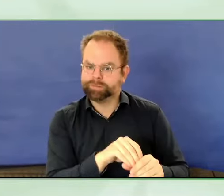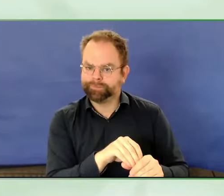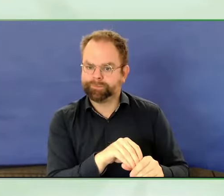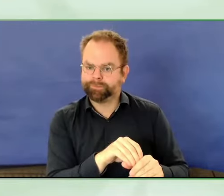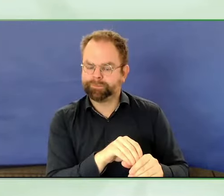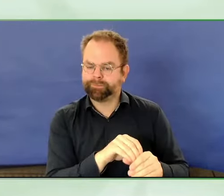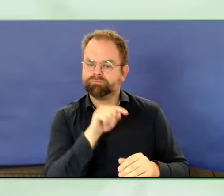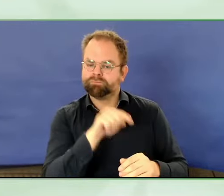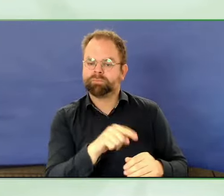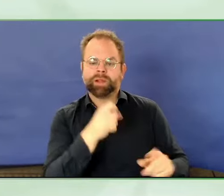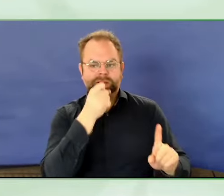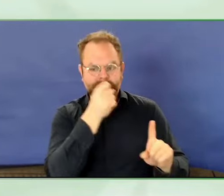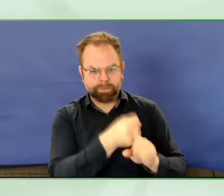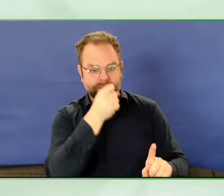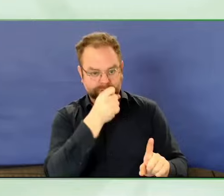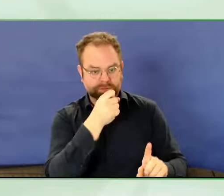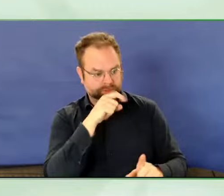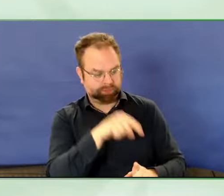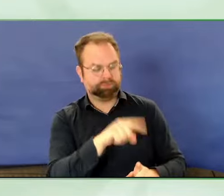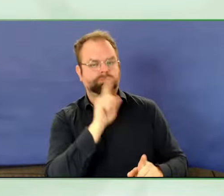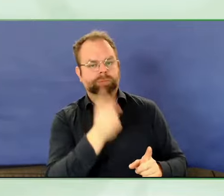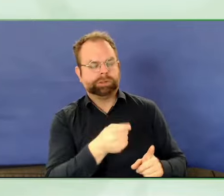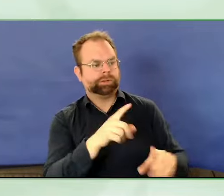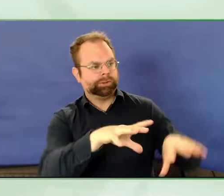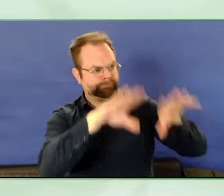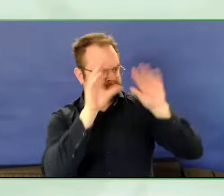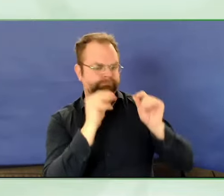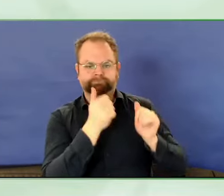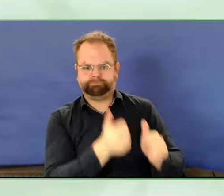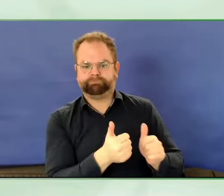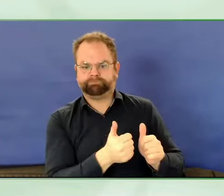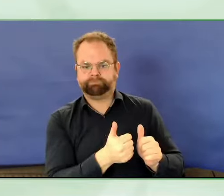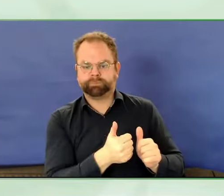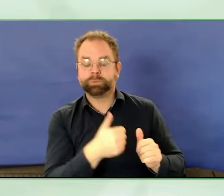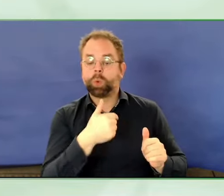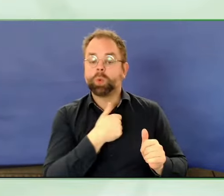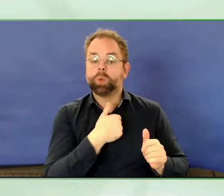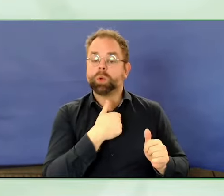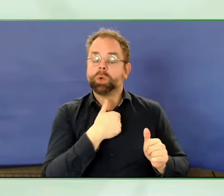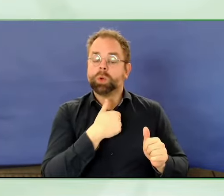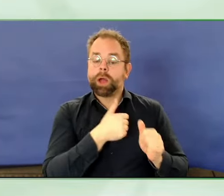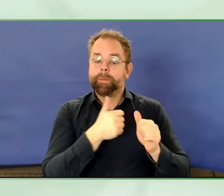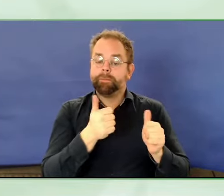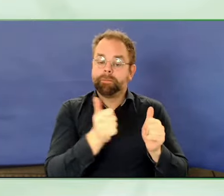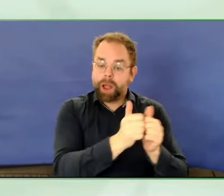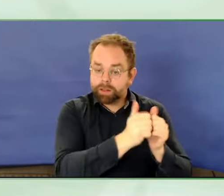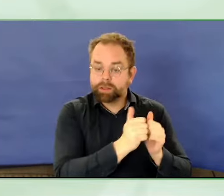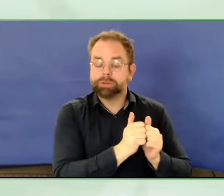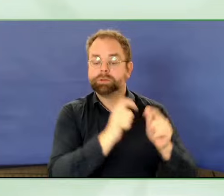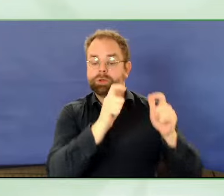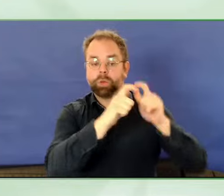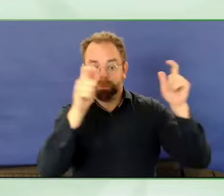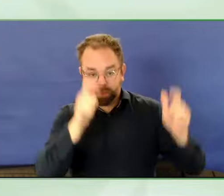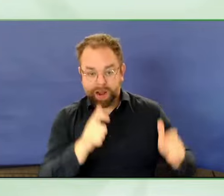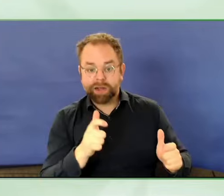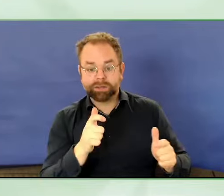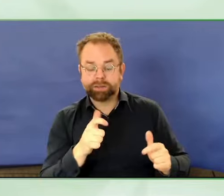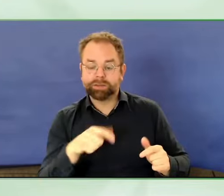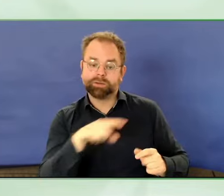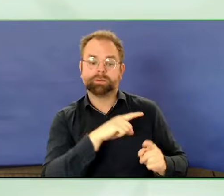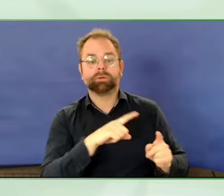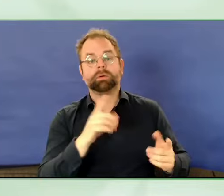real change and the real impact we want to raise in the future. And so I think it's important to understand